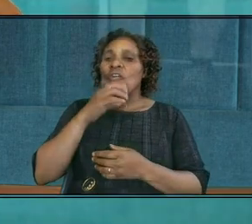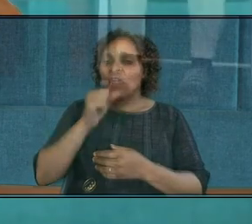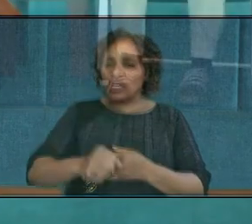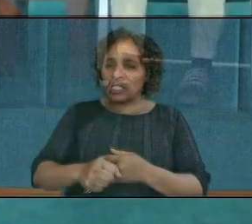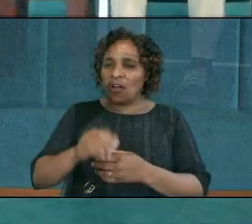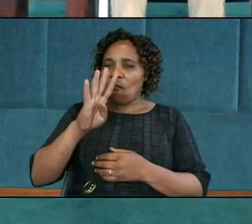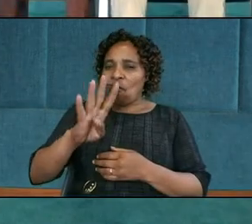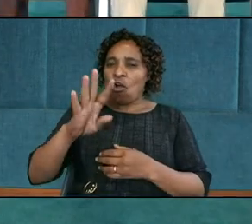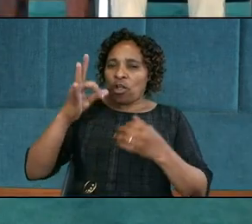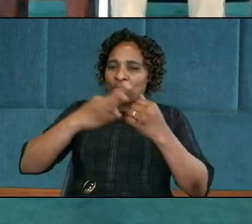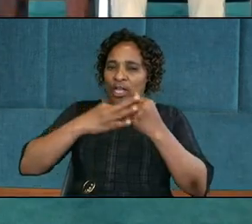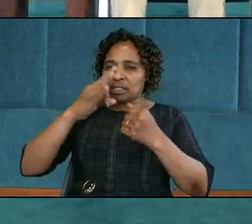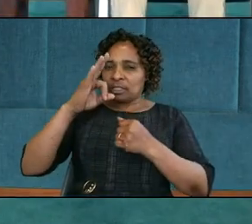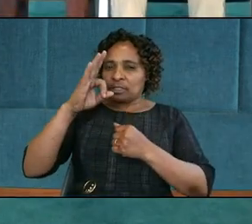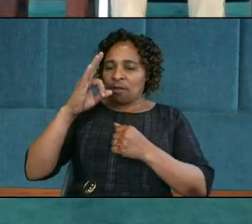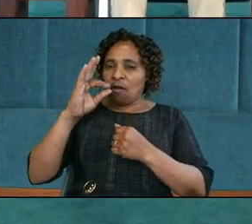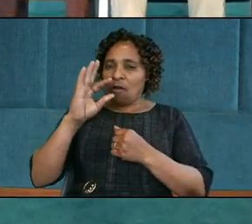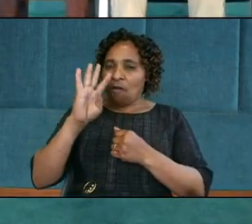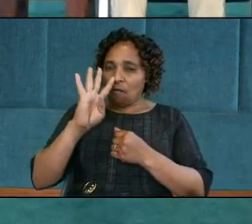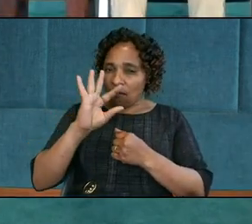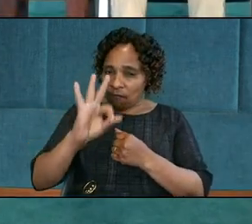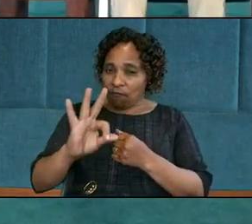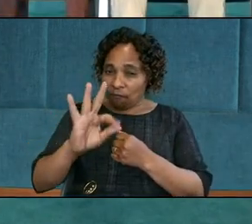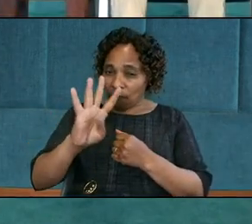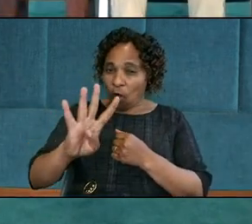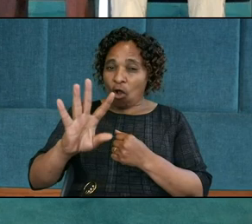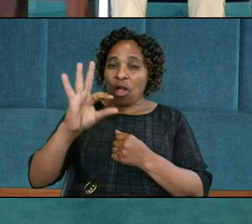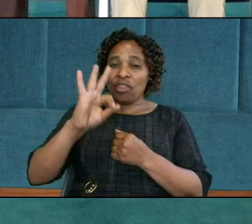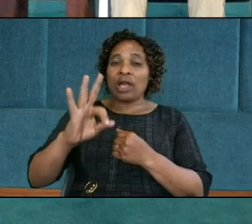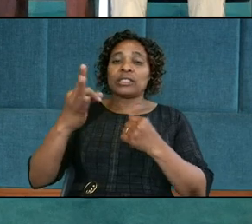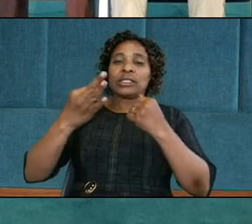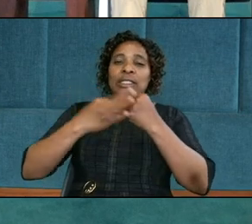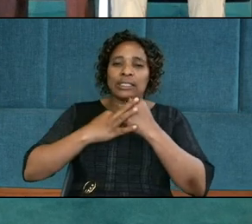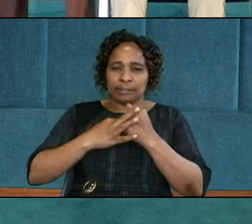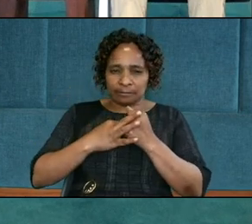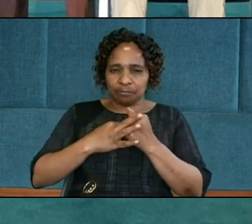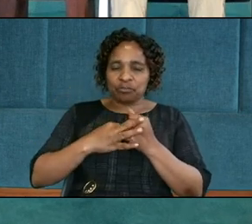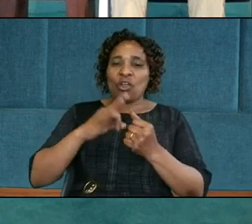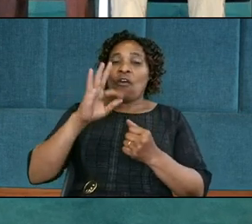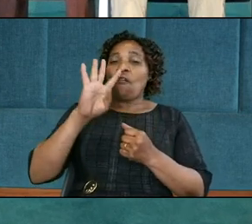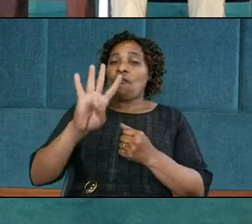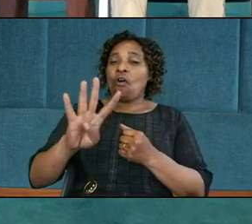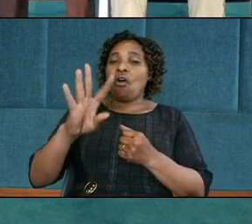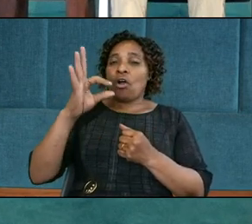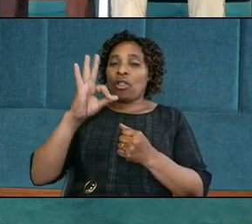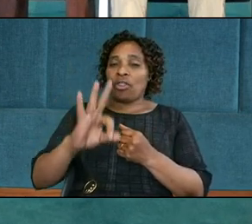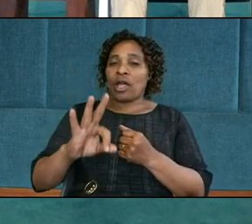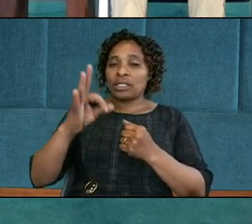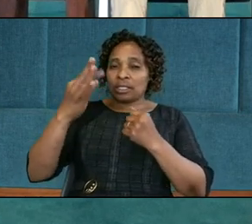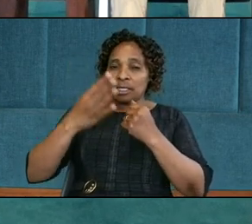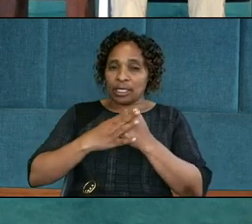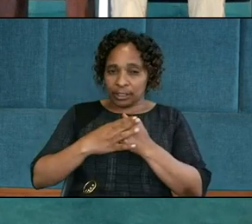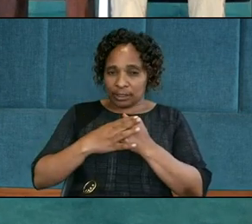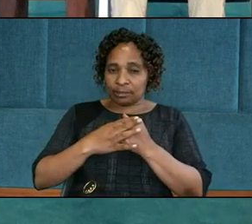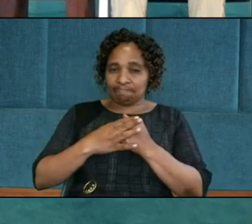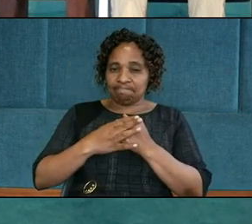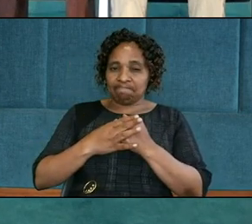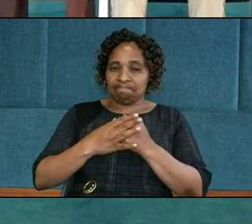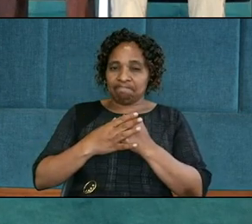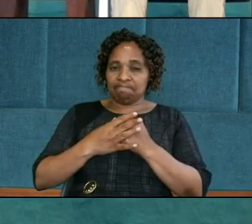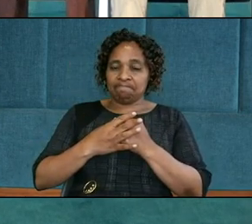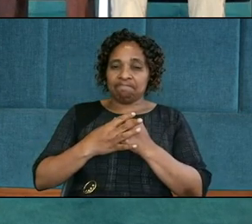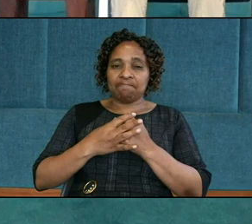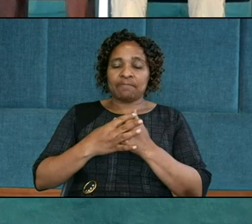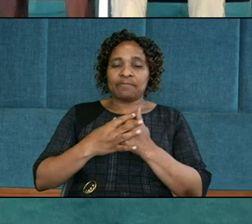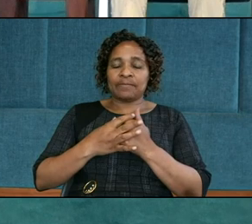438. Perhaps could you read that quote? Just page 438. You can just read it from here.